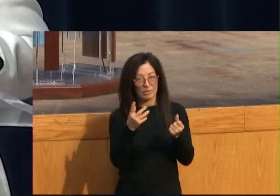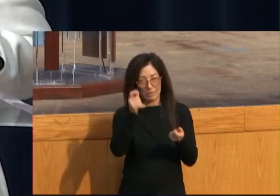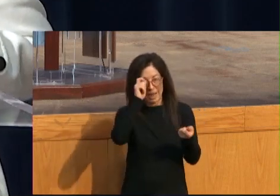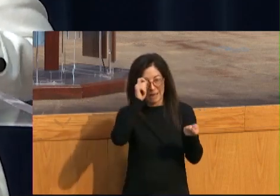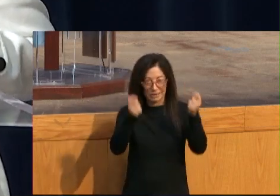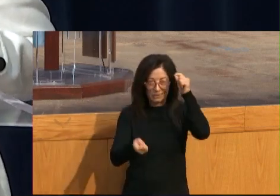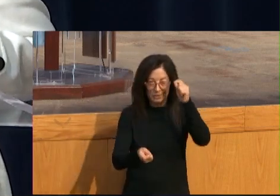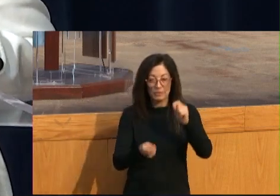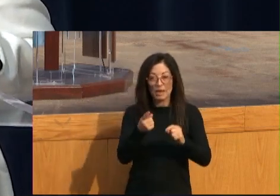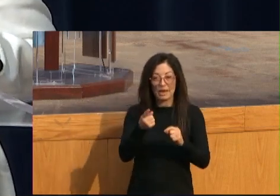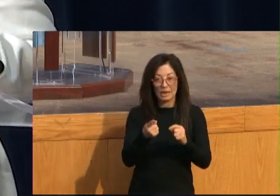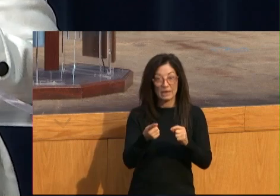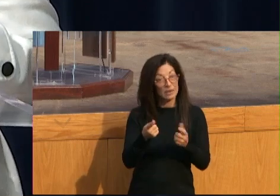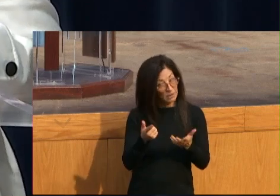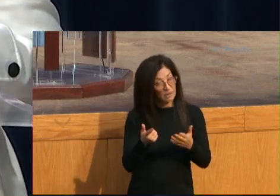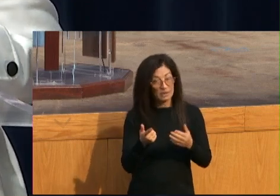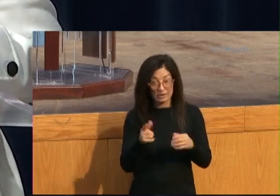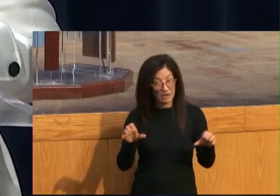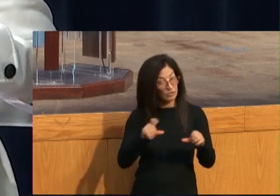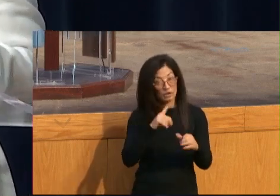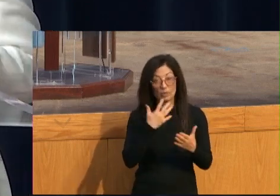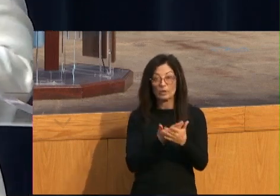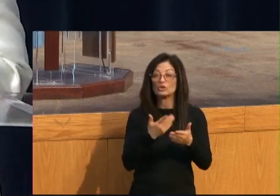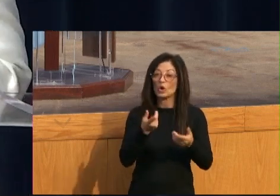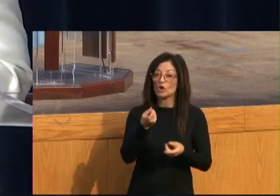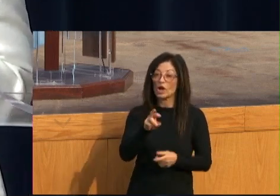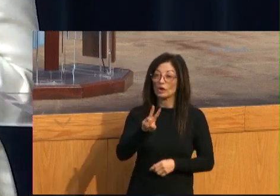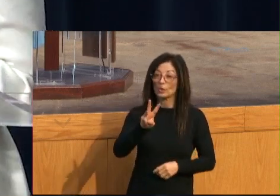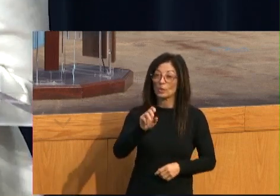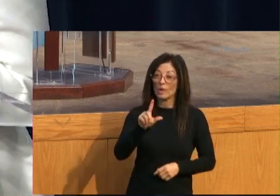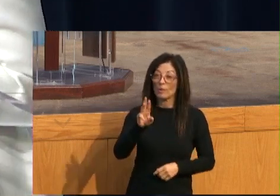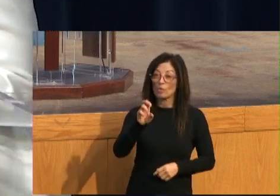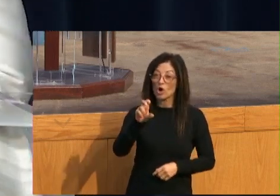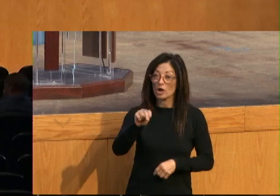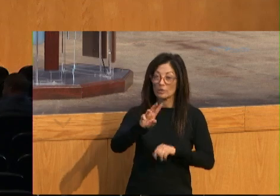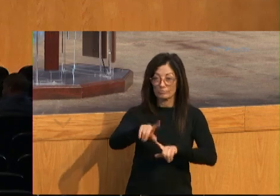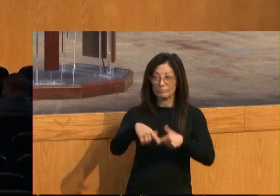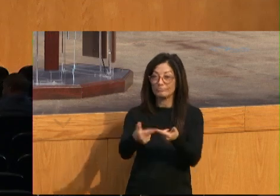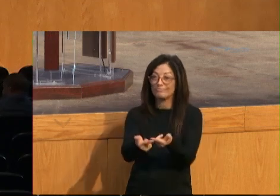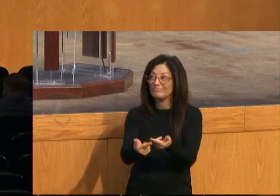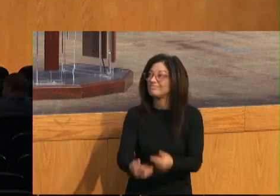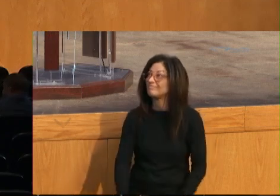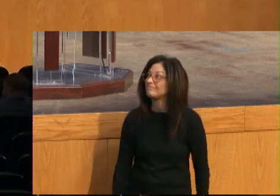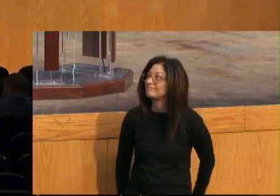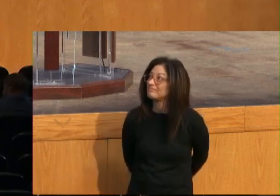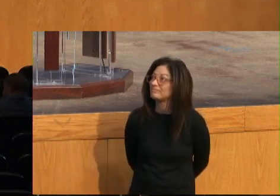he juggles them really well. So Dr. Wellborn, it's all yours.